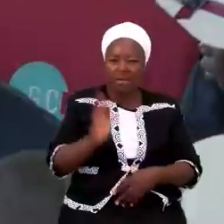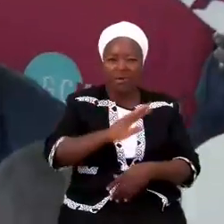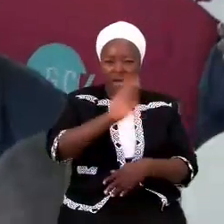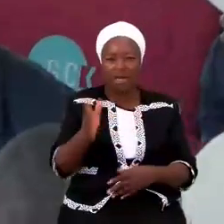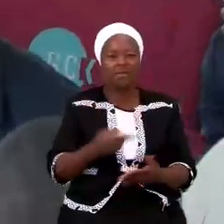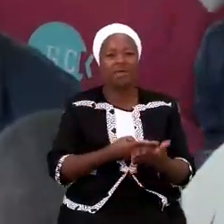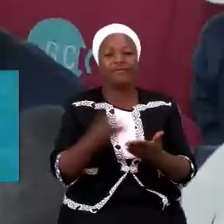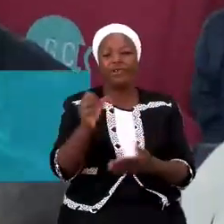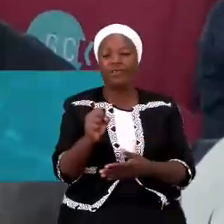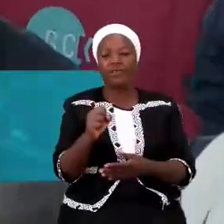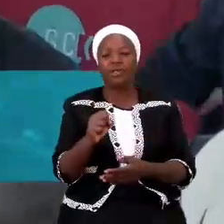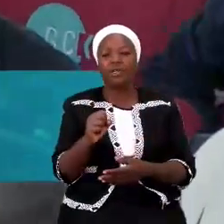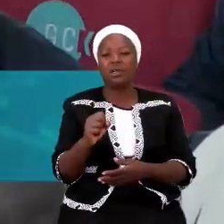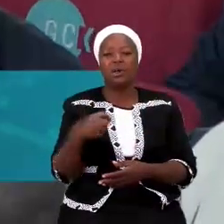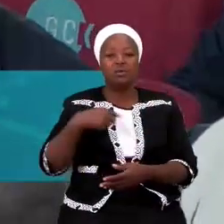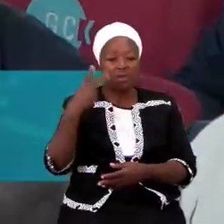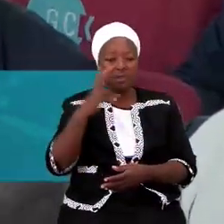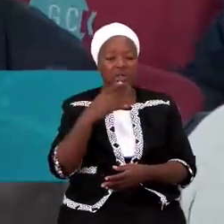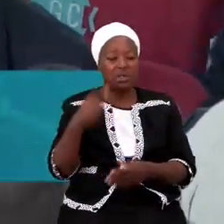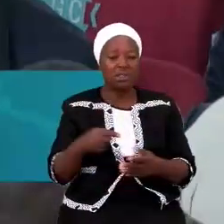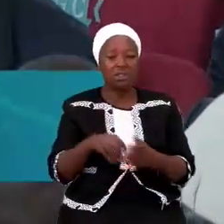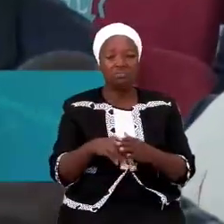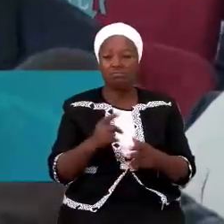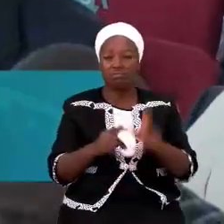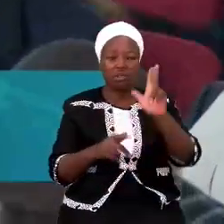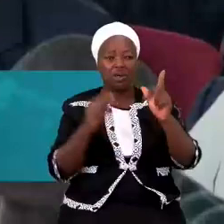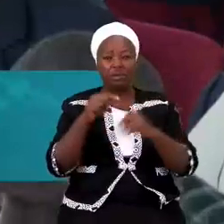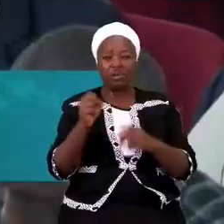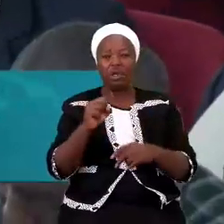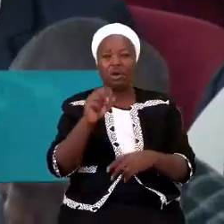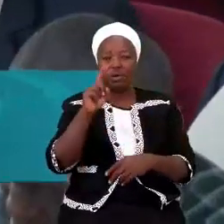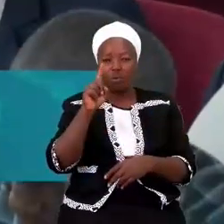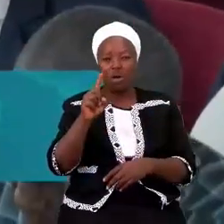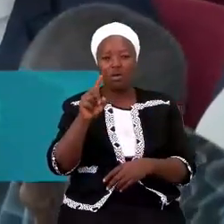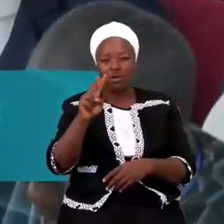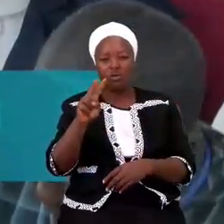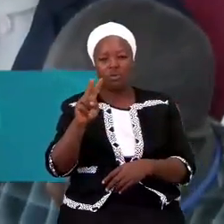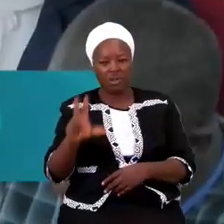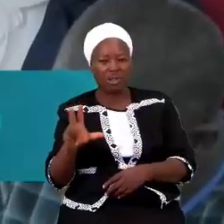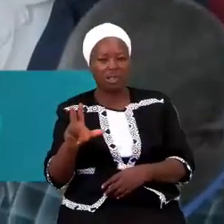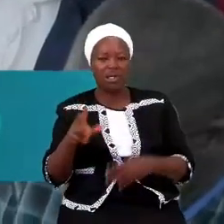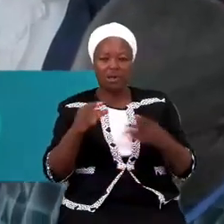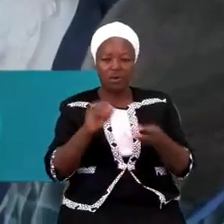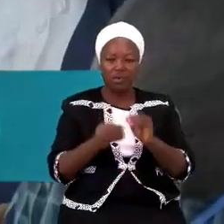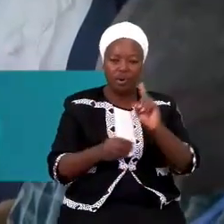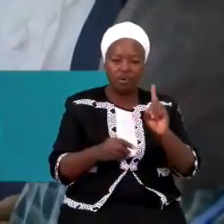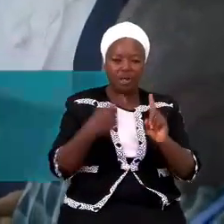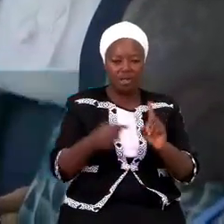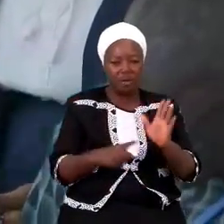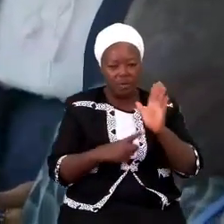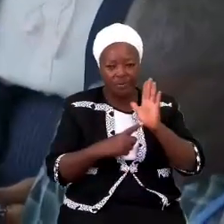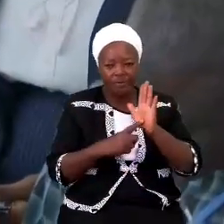Number one, the revealed love of God for man through Christ. Number two,